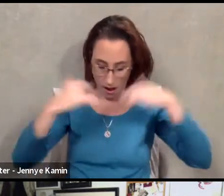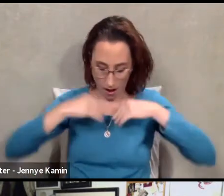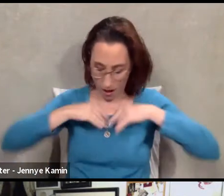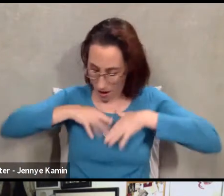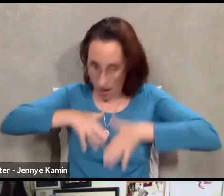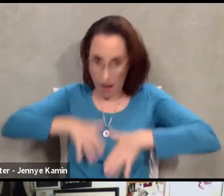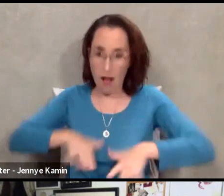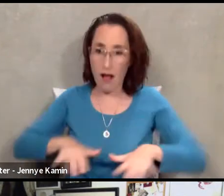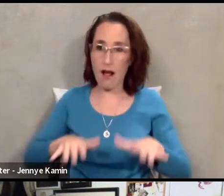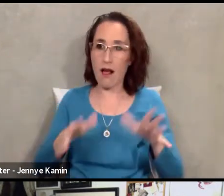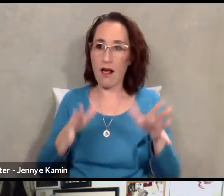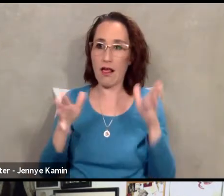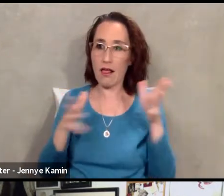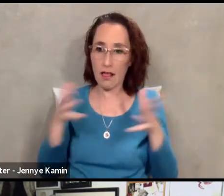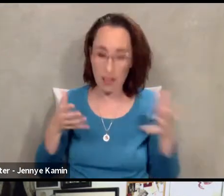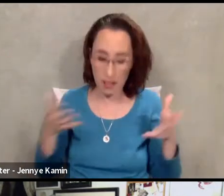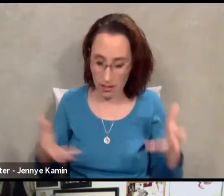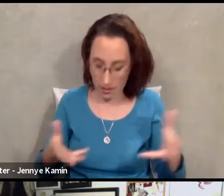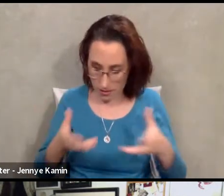make them